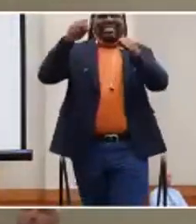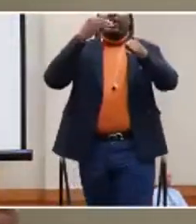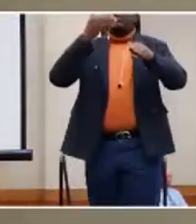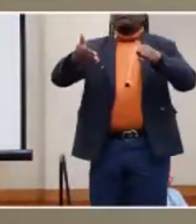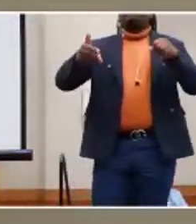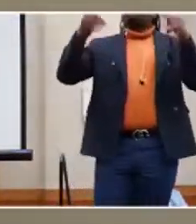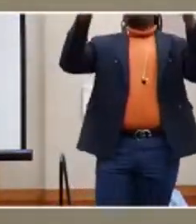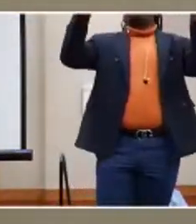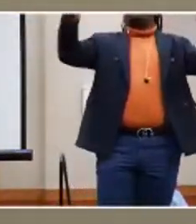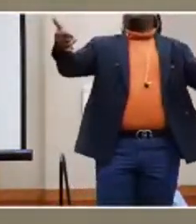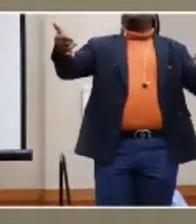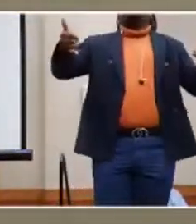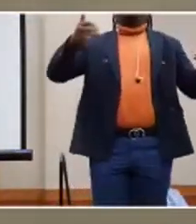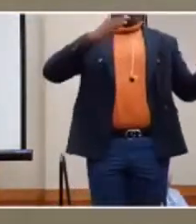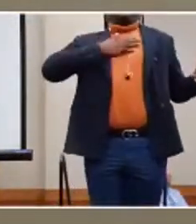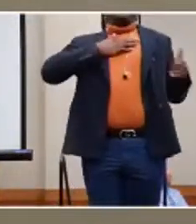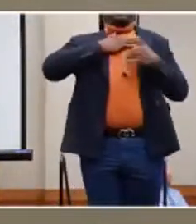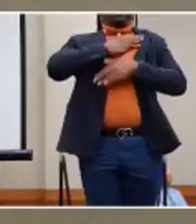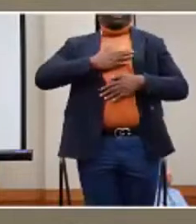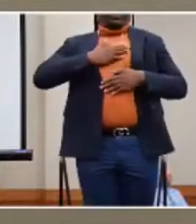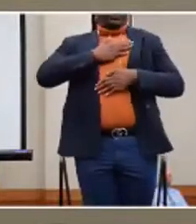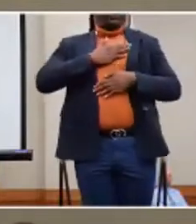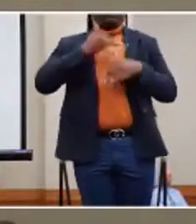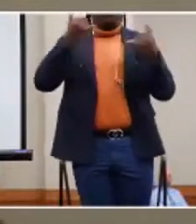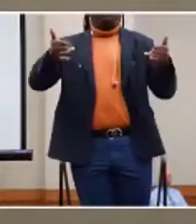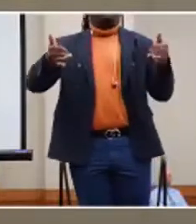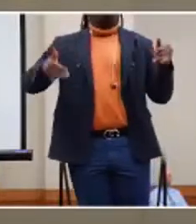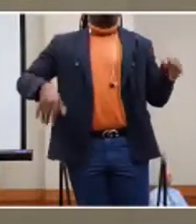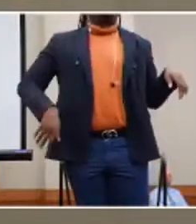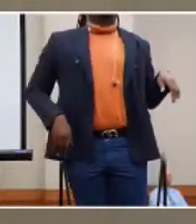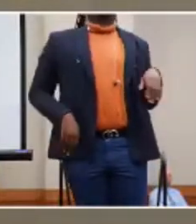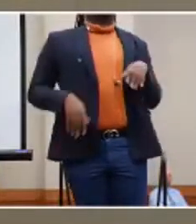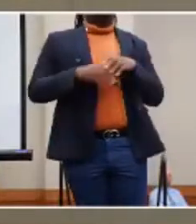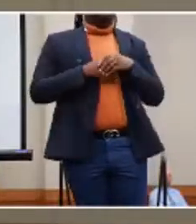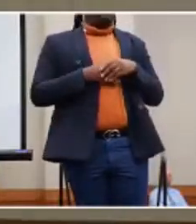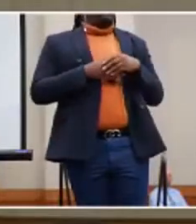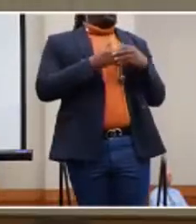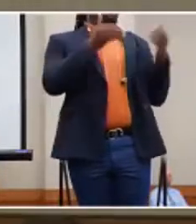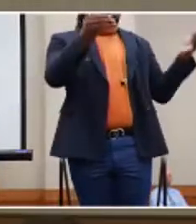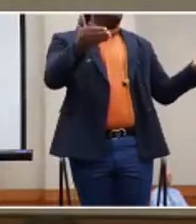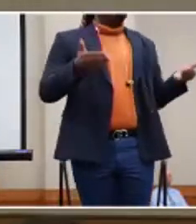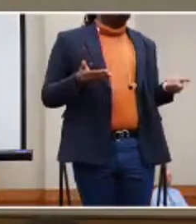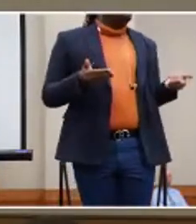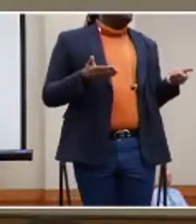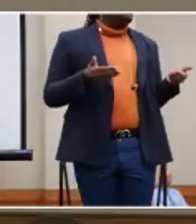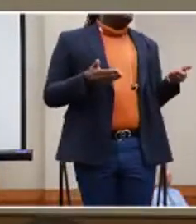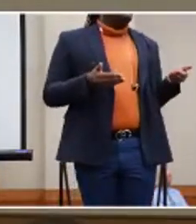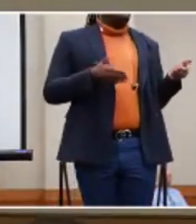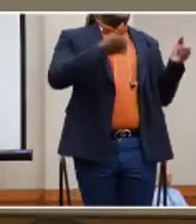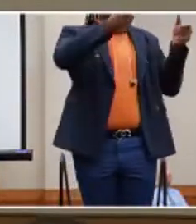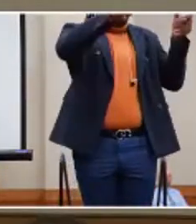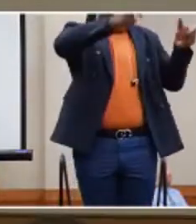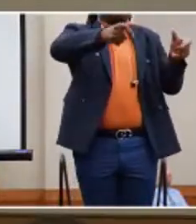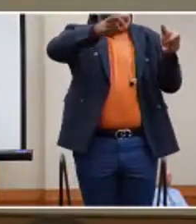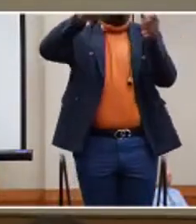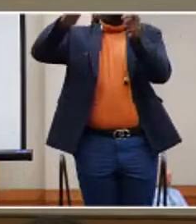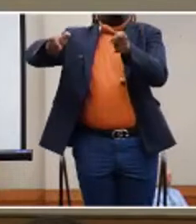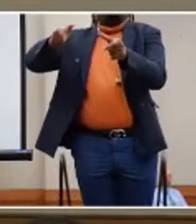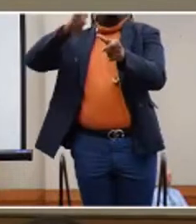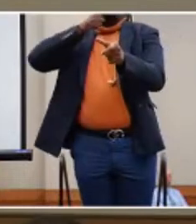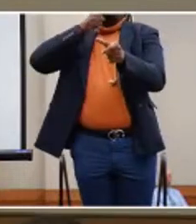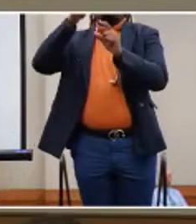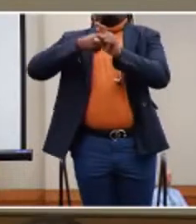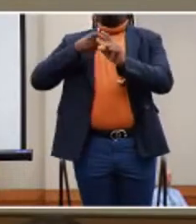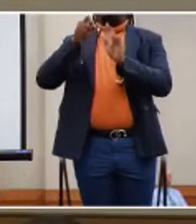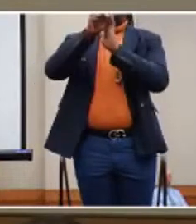All right, now it's my pleasure to introduce an individual from the state of